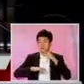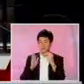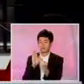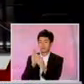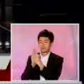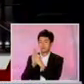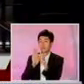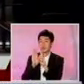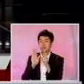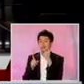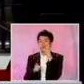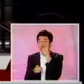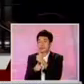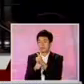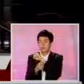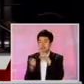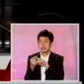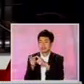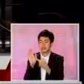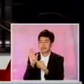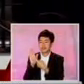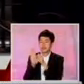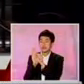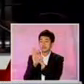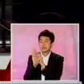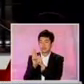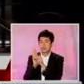correct fair market value in his SALN.